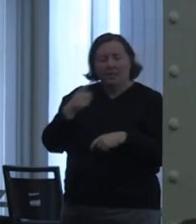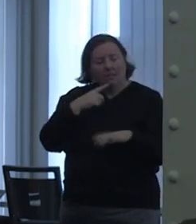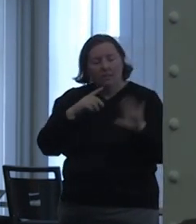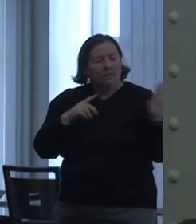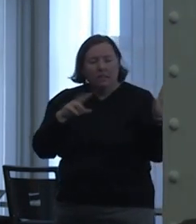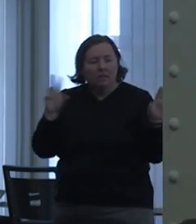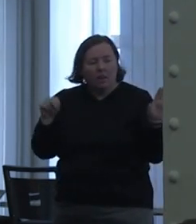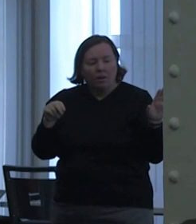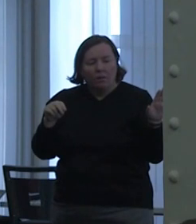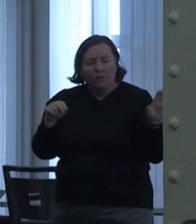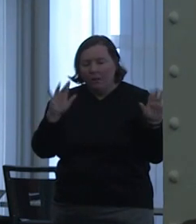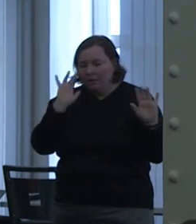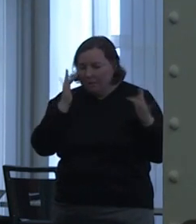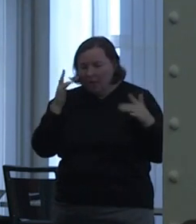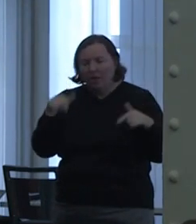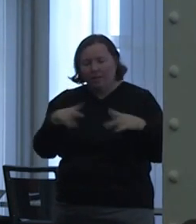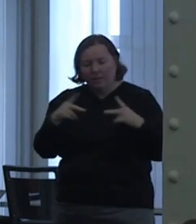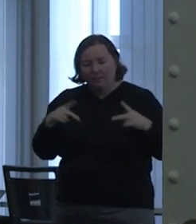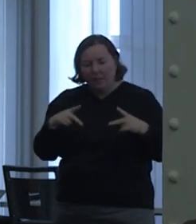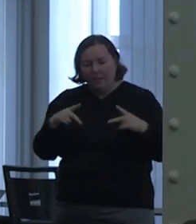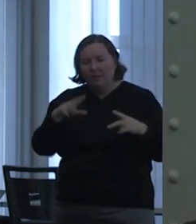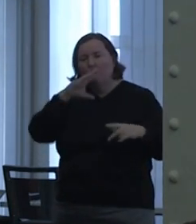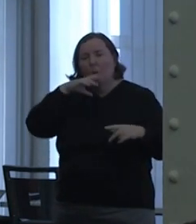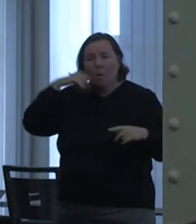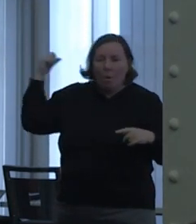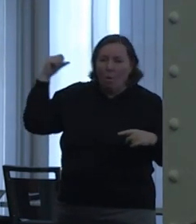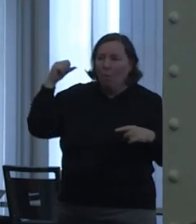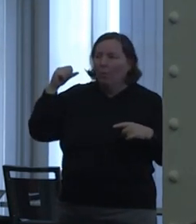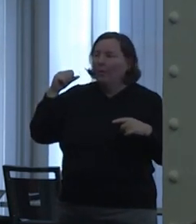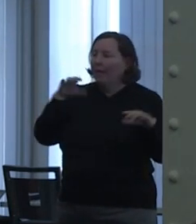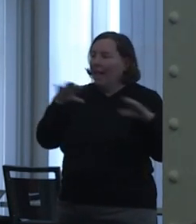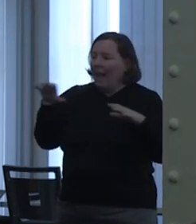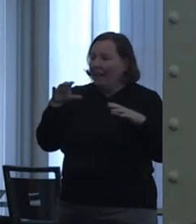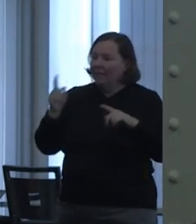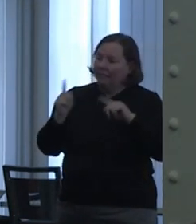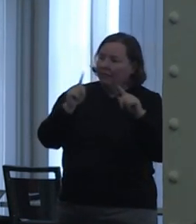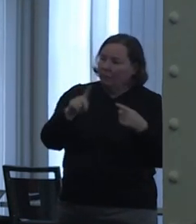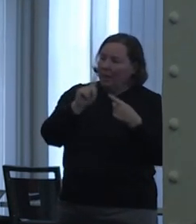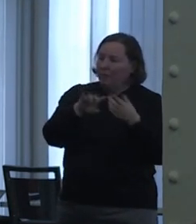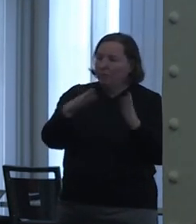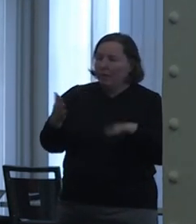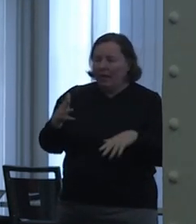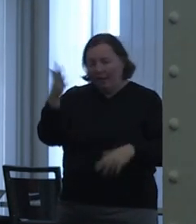NCD being a place where old activists went to die.